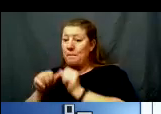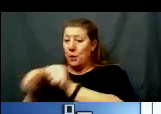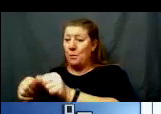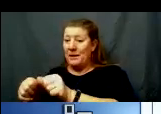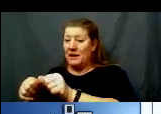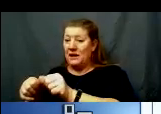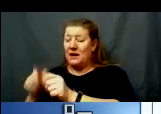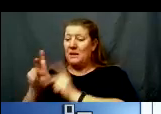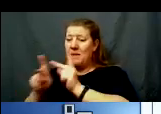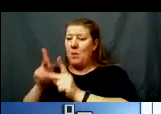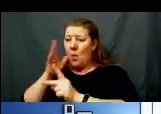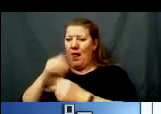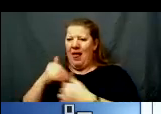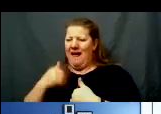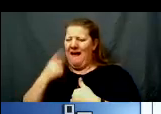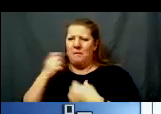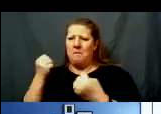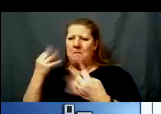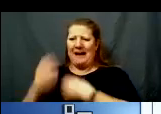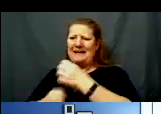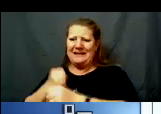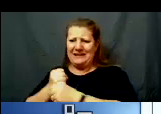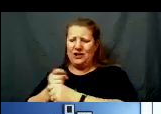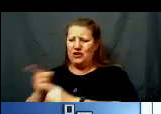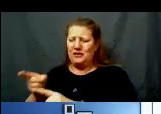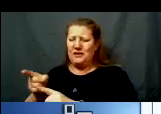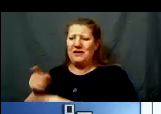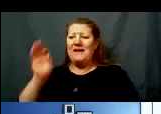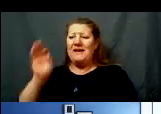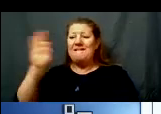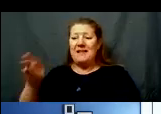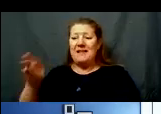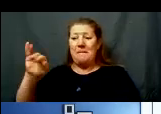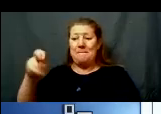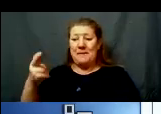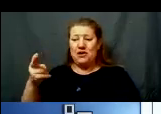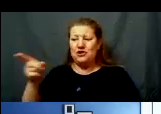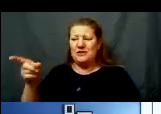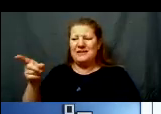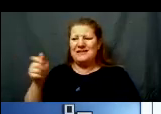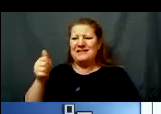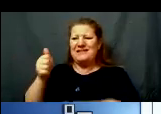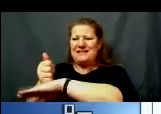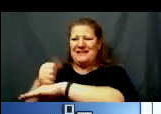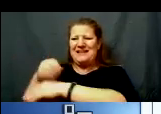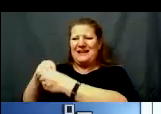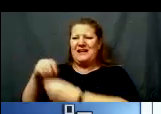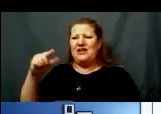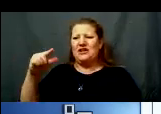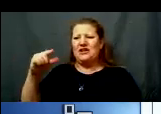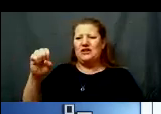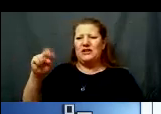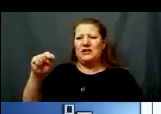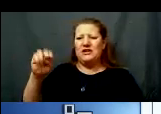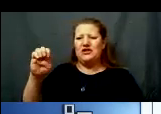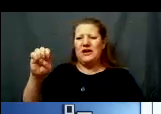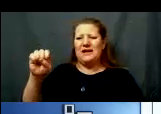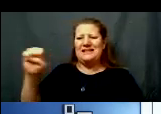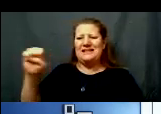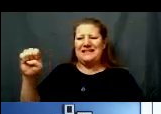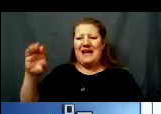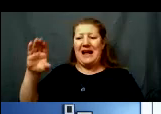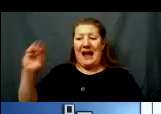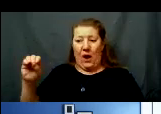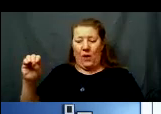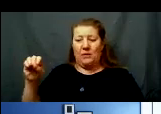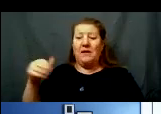there for many years to come. Flint, Michigan is based in the county of Genesee, where we have a jail. And